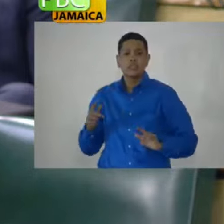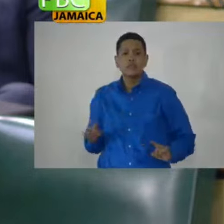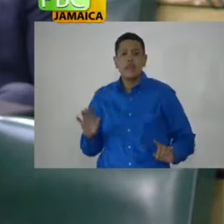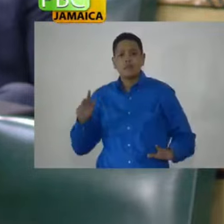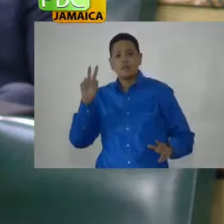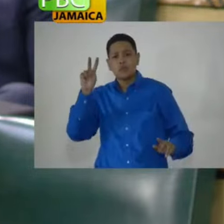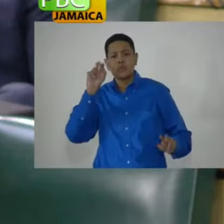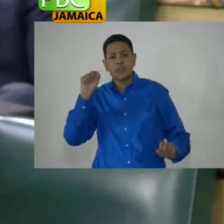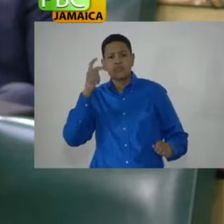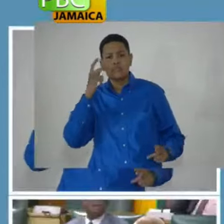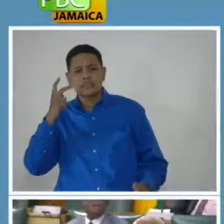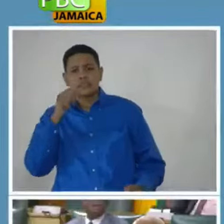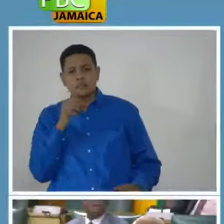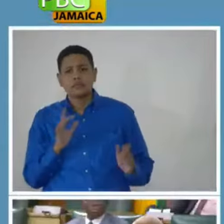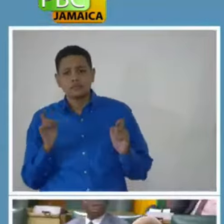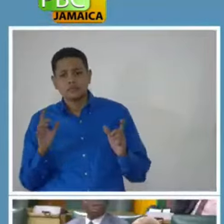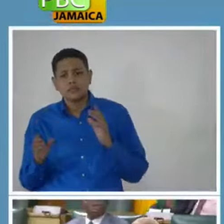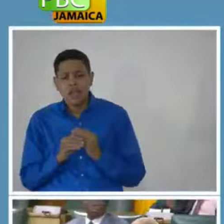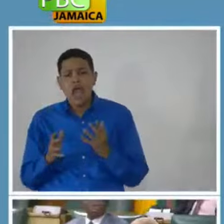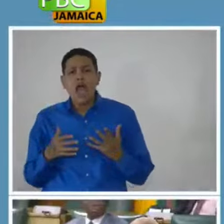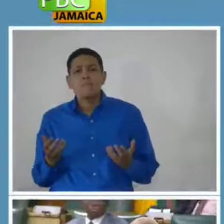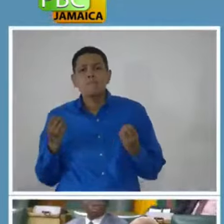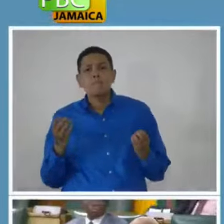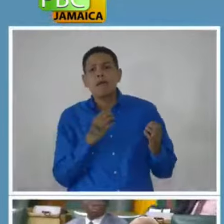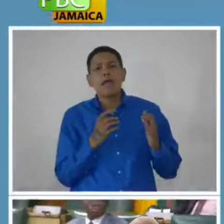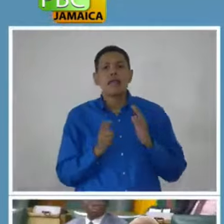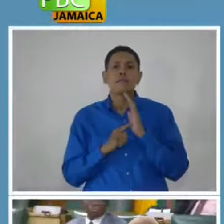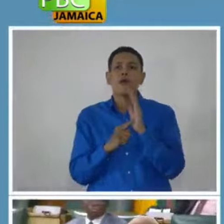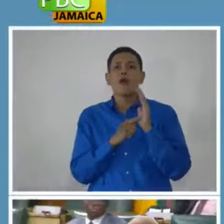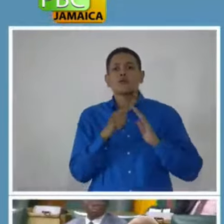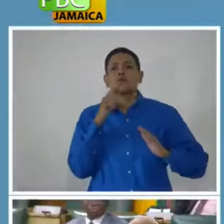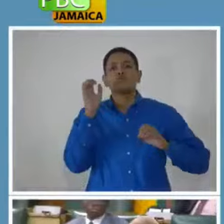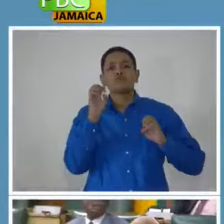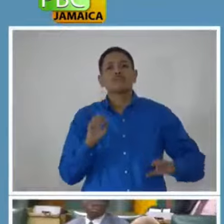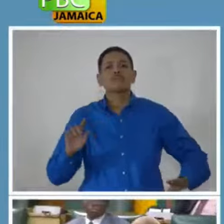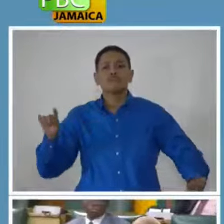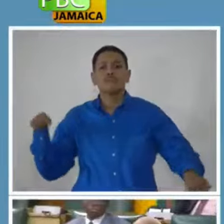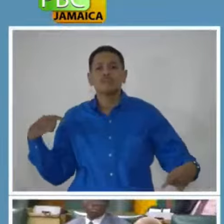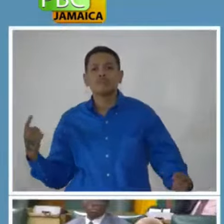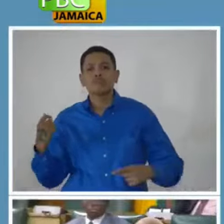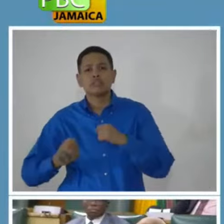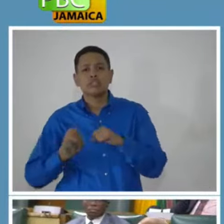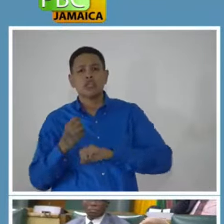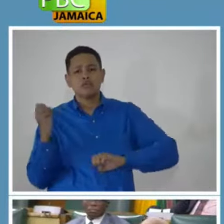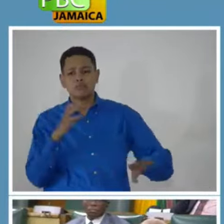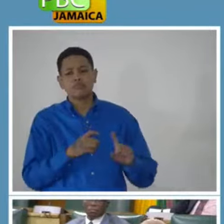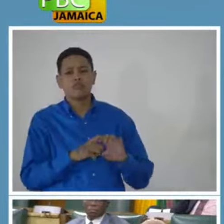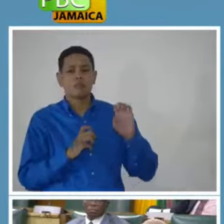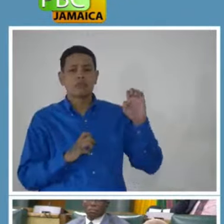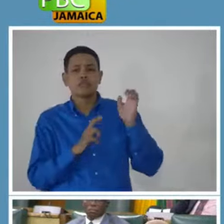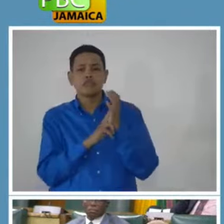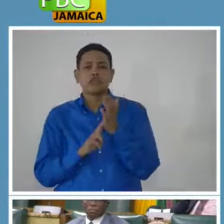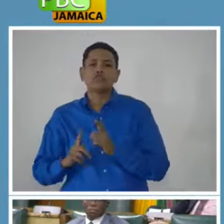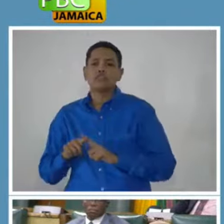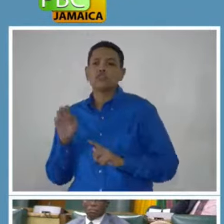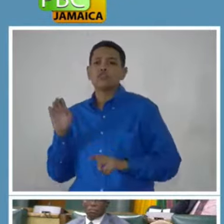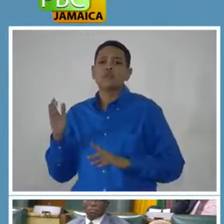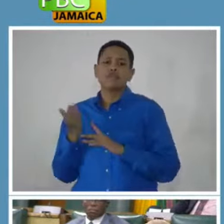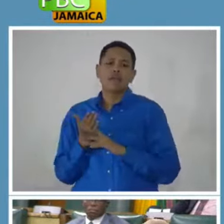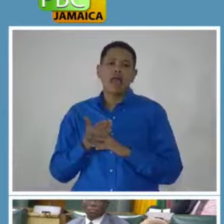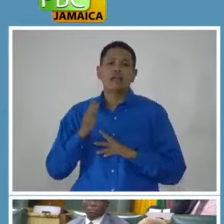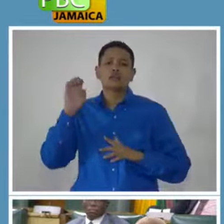you can see, Madam Speaker, many modules have been installed over the years, from e-registry to e-filing